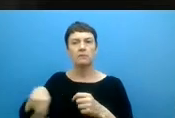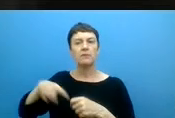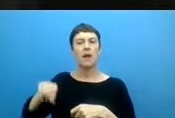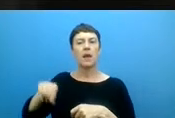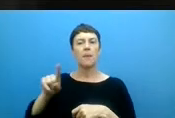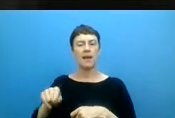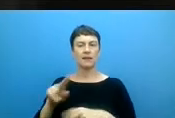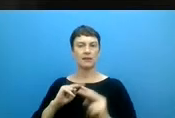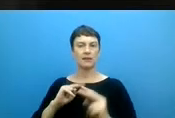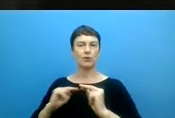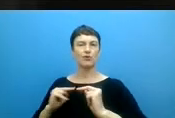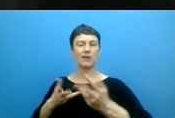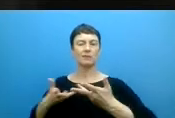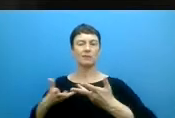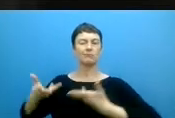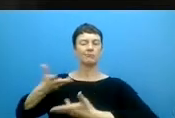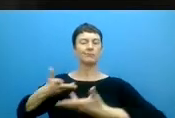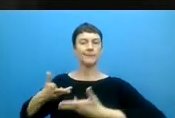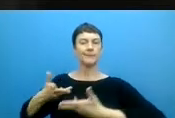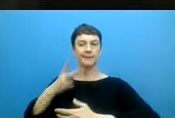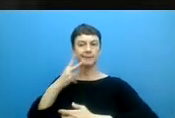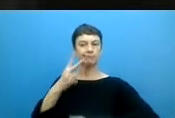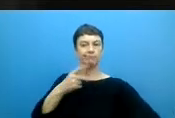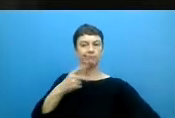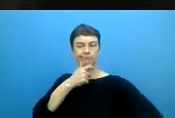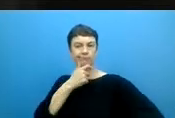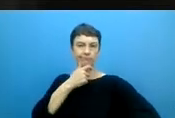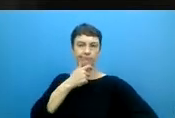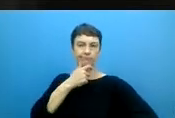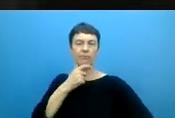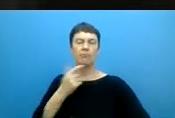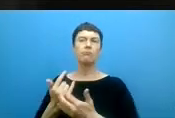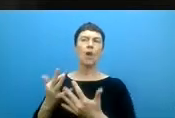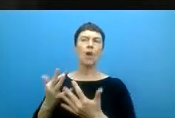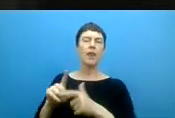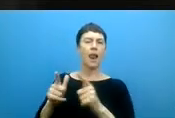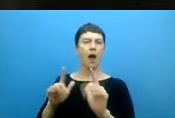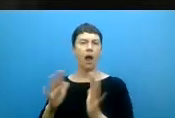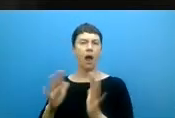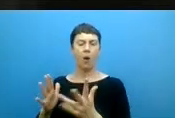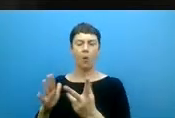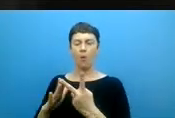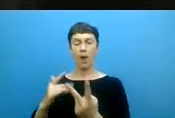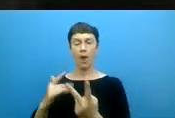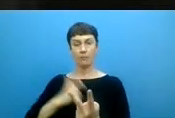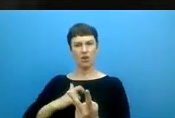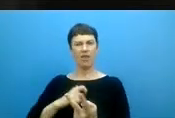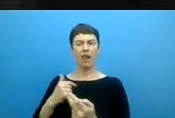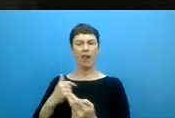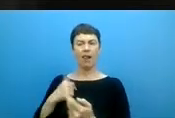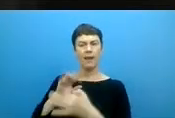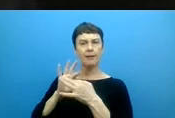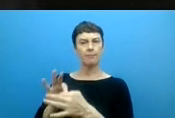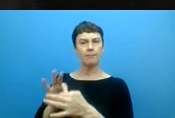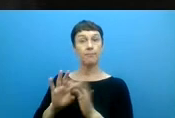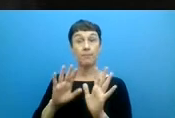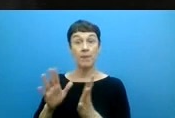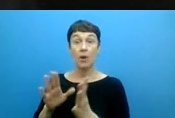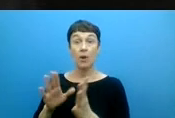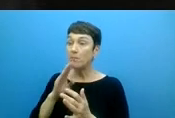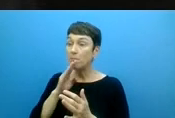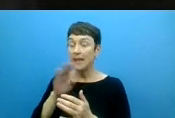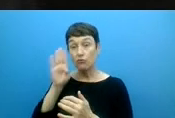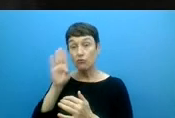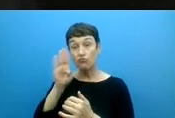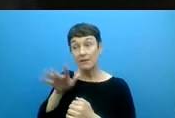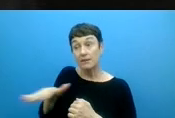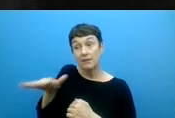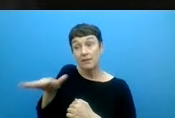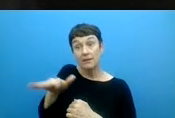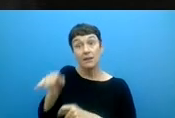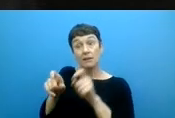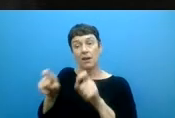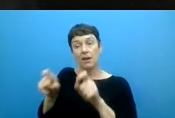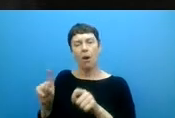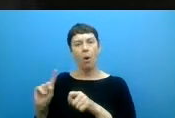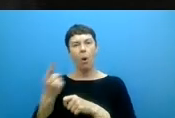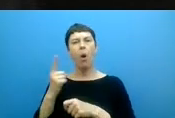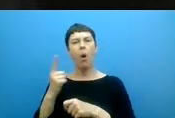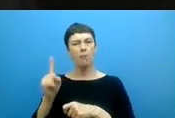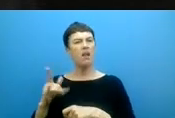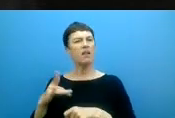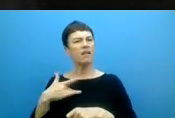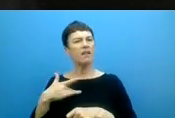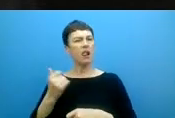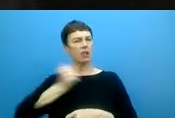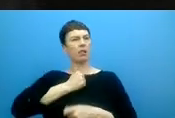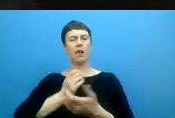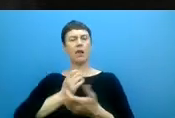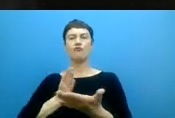to navigate the multilingual space in a way that works for them personally. So all of the residents need to feel like they have agency in the